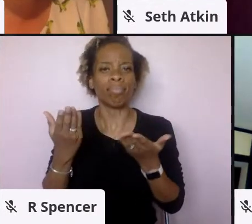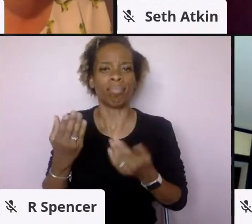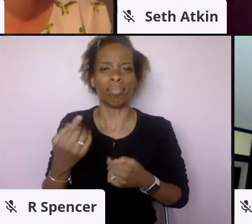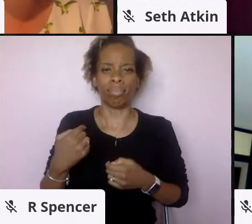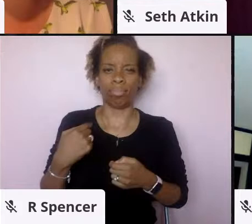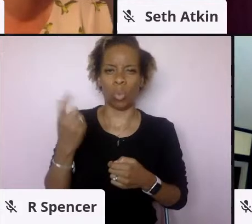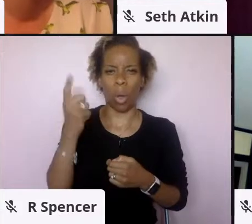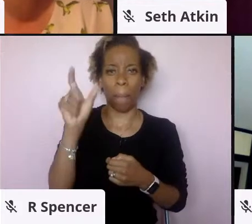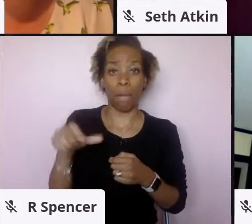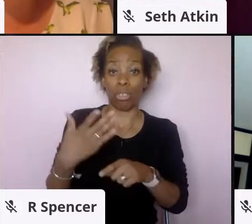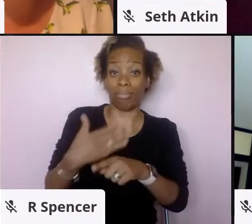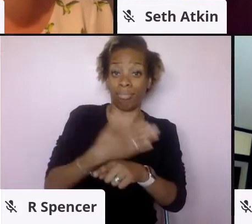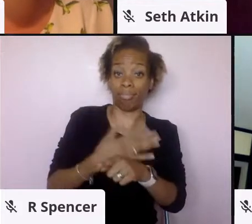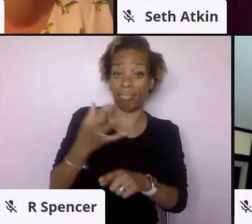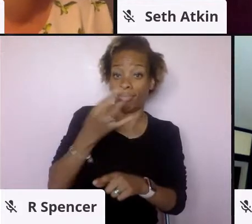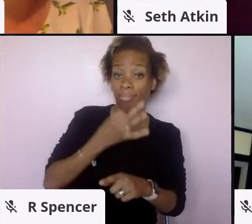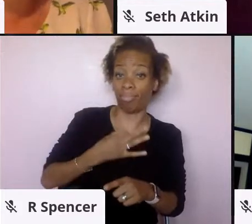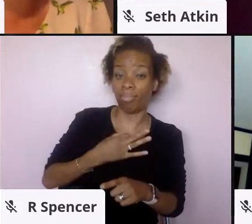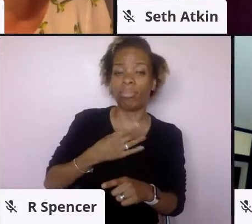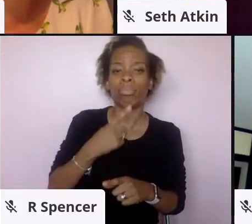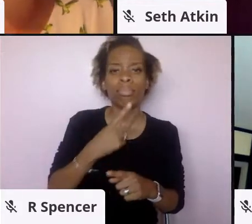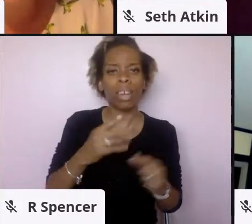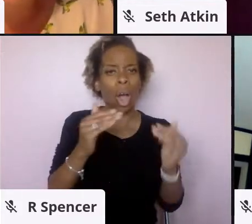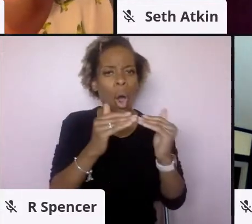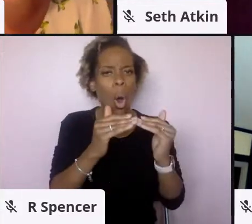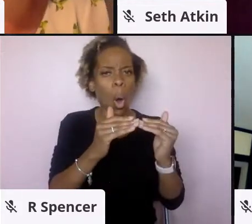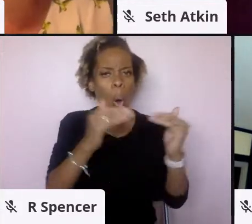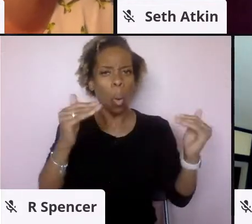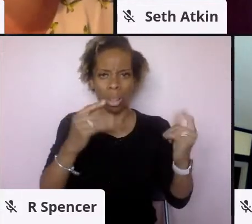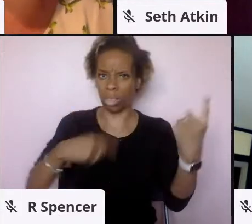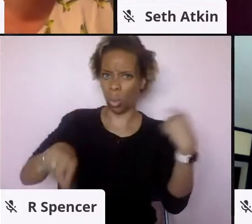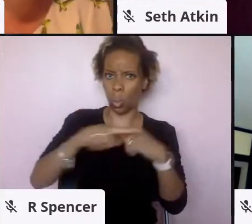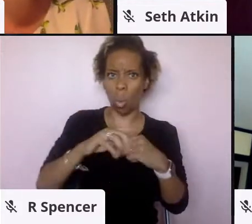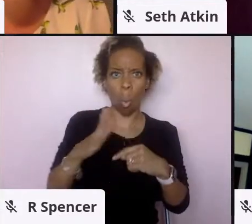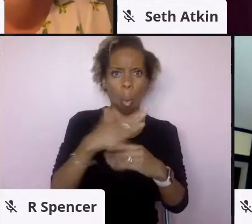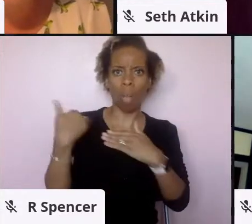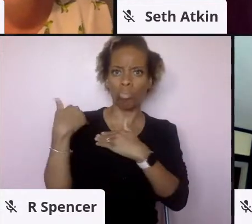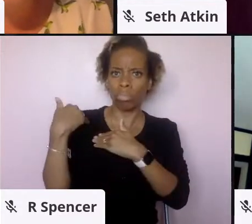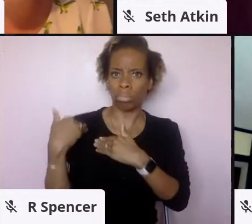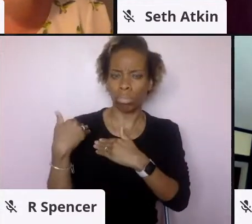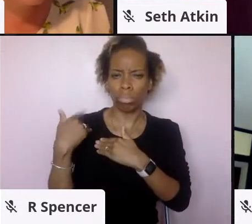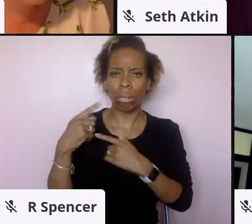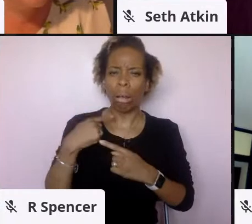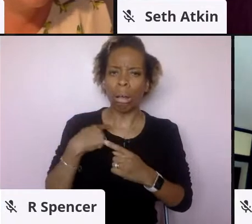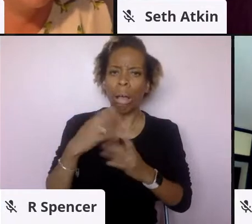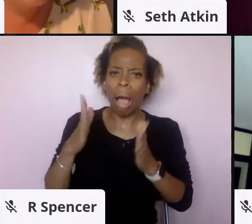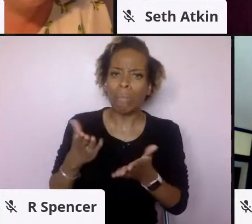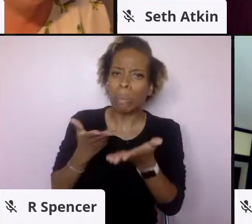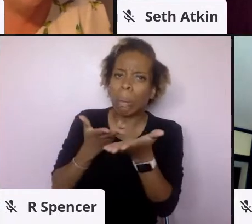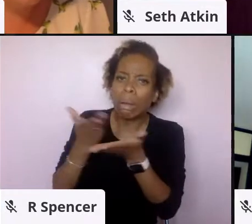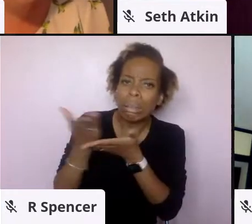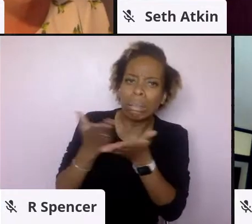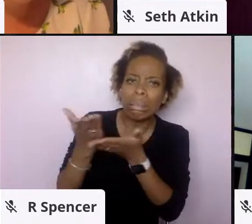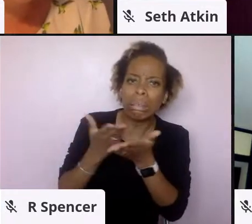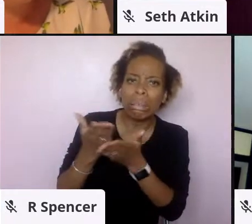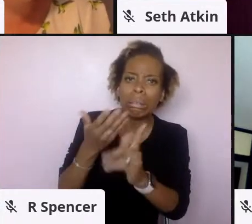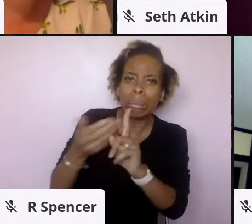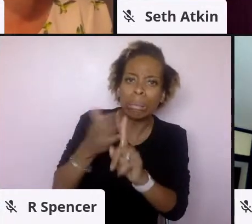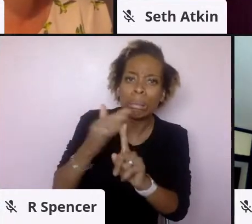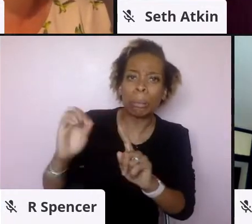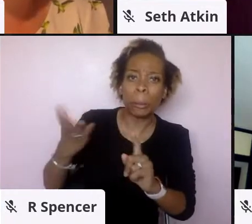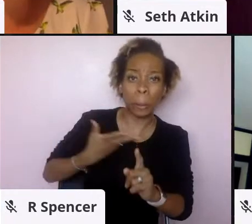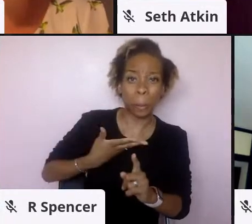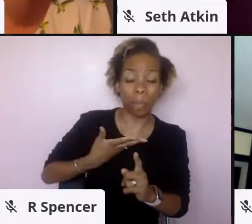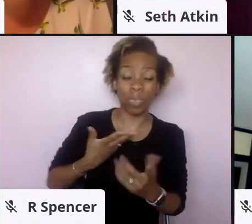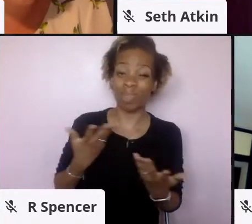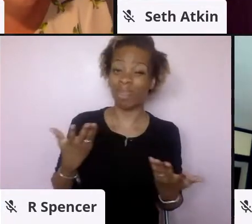question in advance said, equality is a moral duty. We shouldn't have to be bargaining for it. But unfortunately, we know that the reality is that